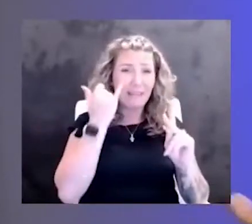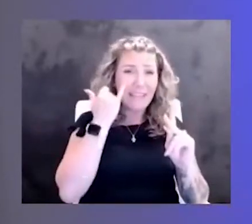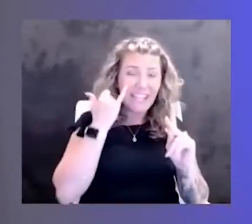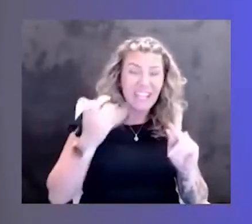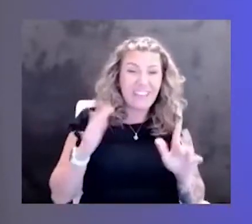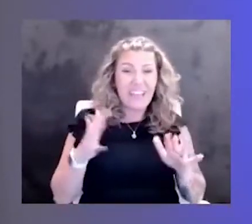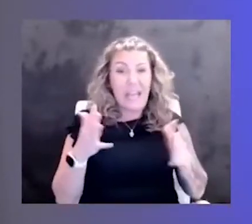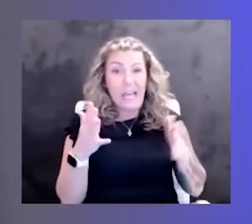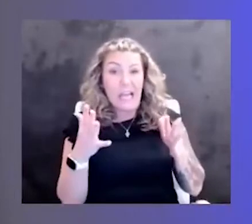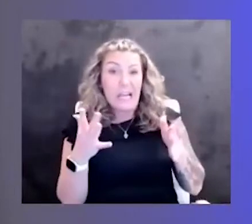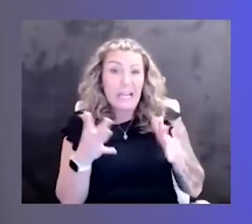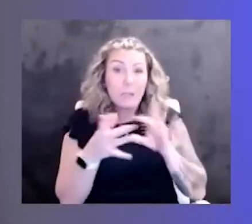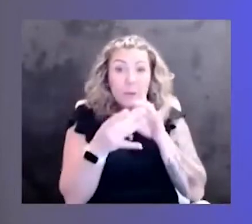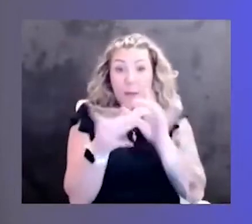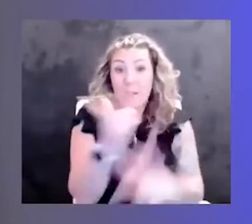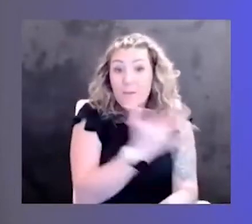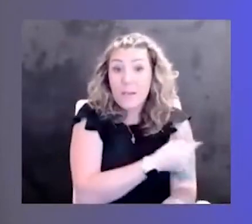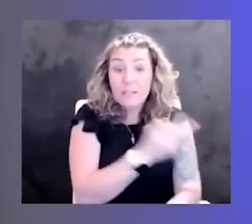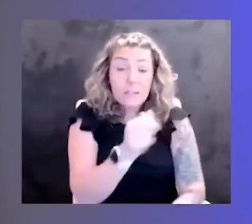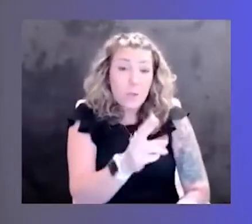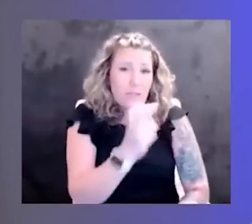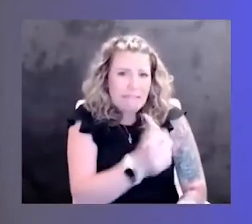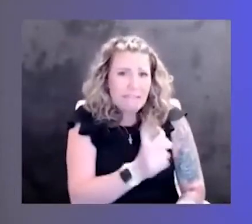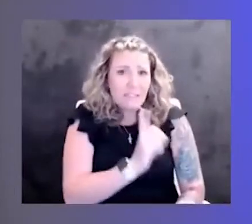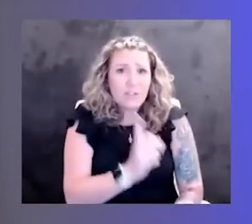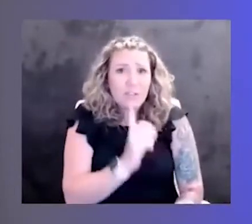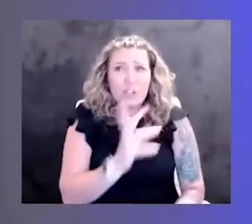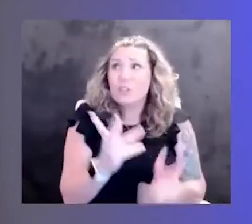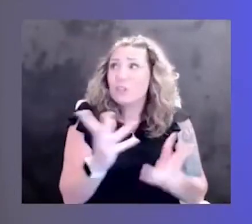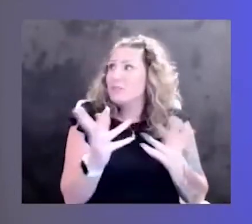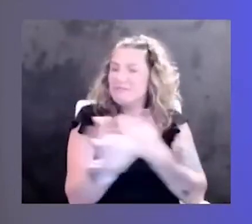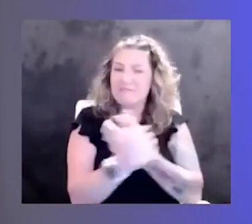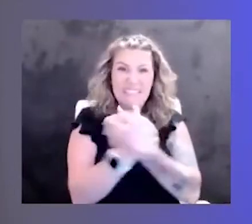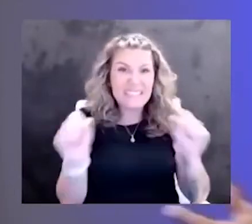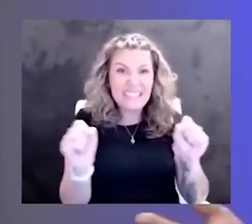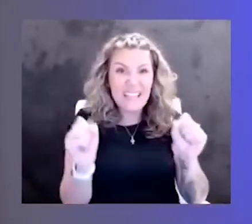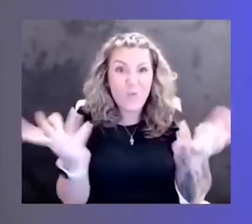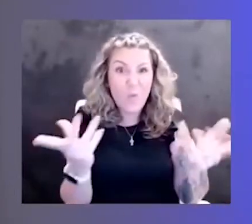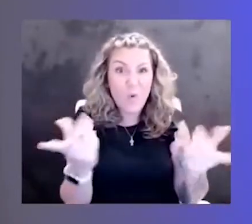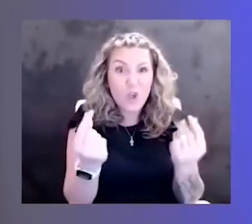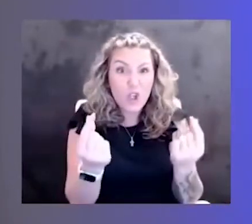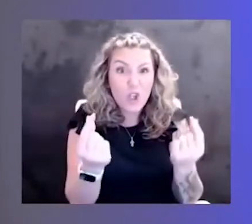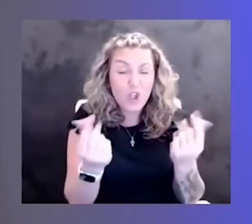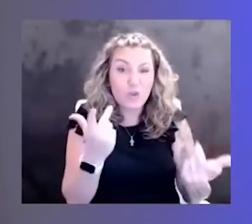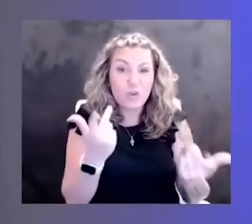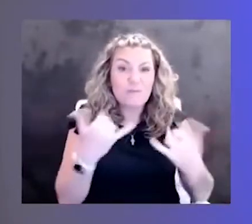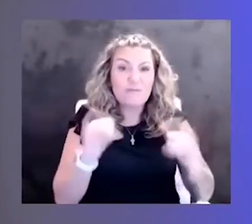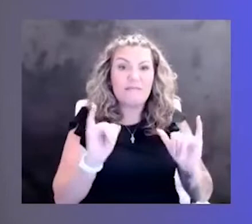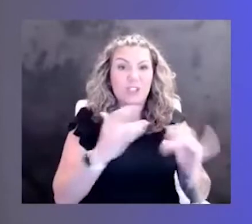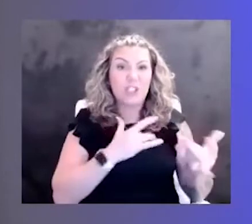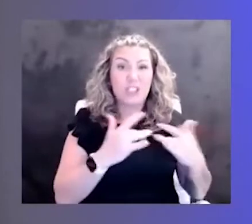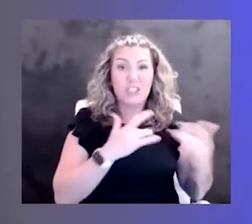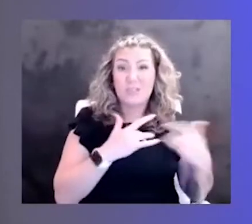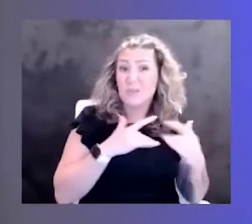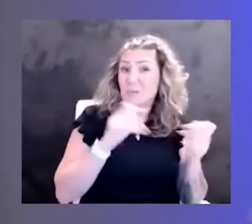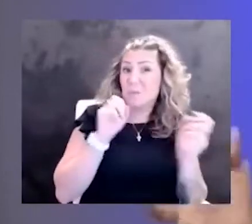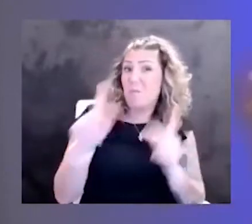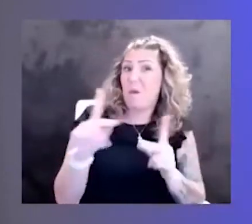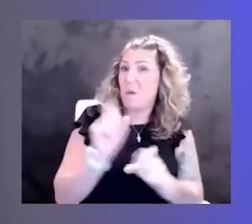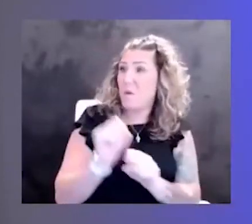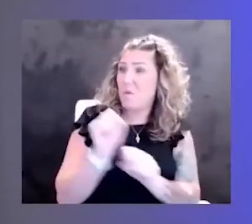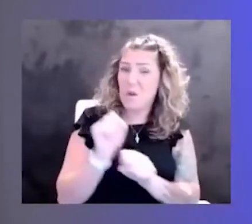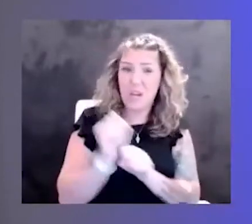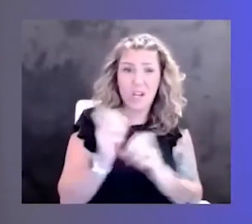the vaccine or just are not sure what the safe thing to do is, are still concerned about going back to work. And so I think that